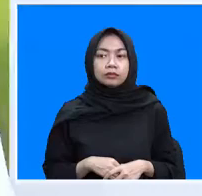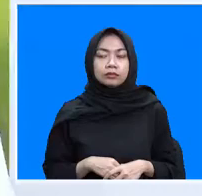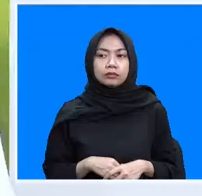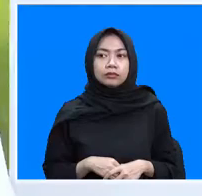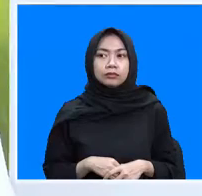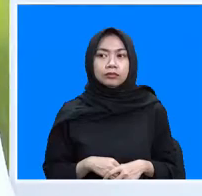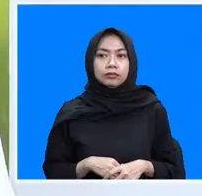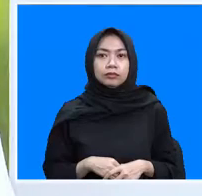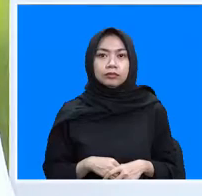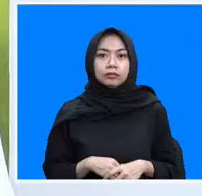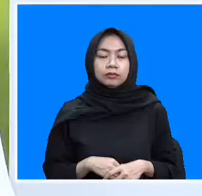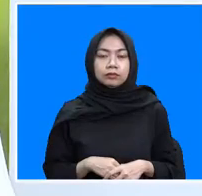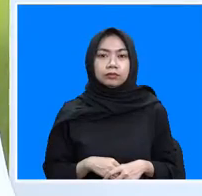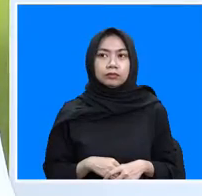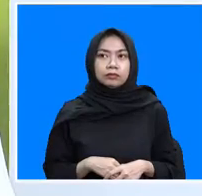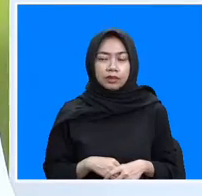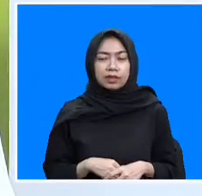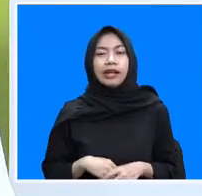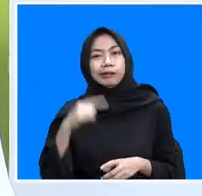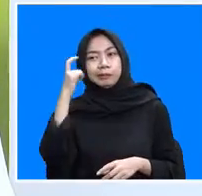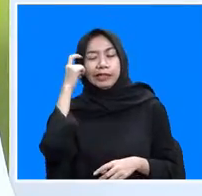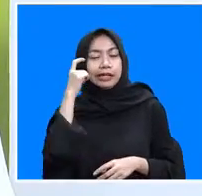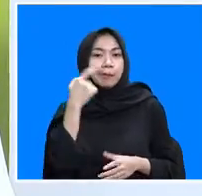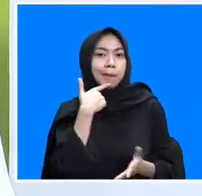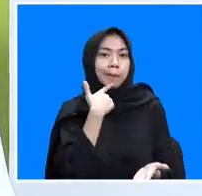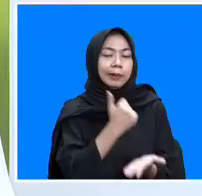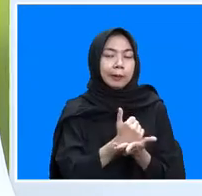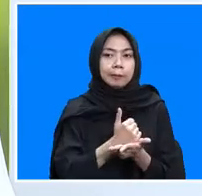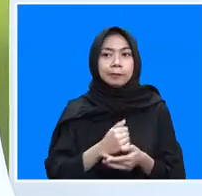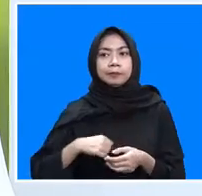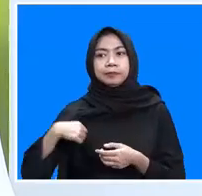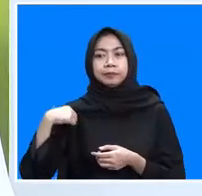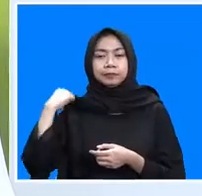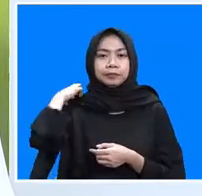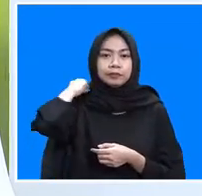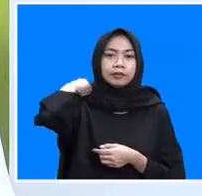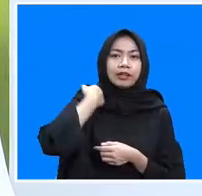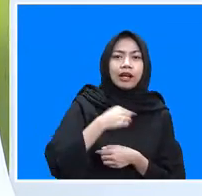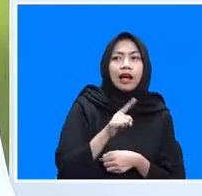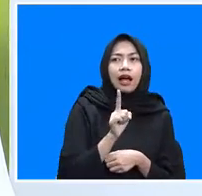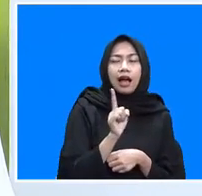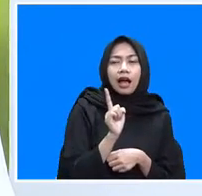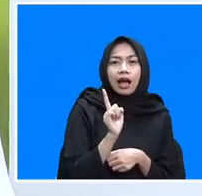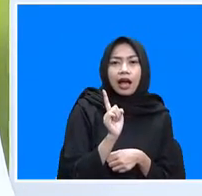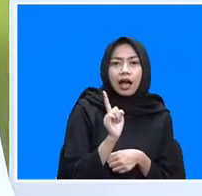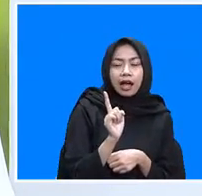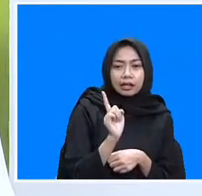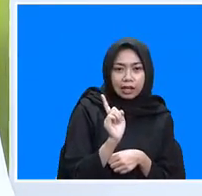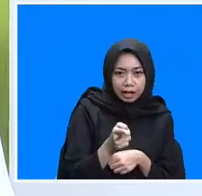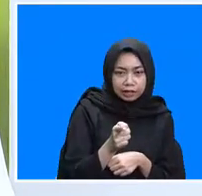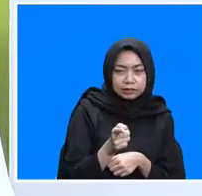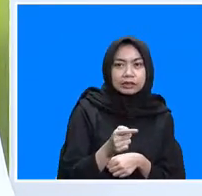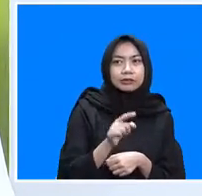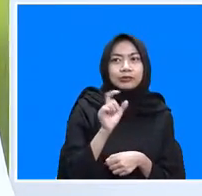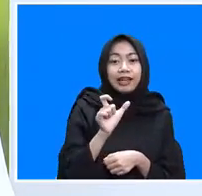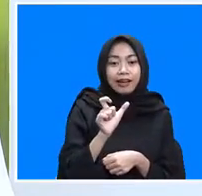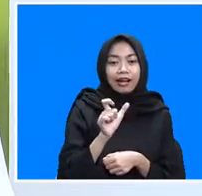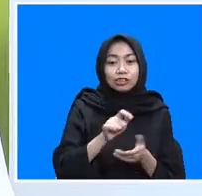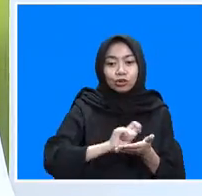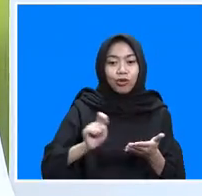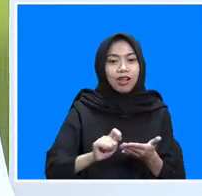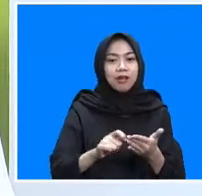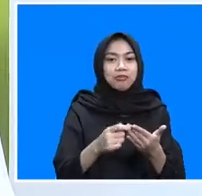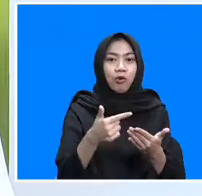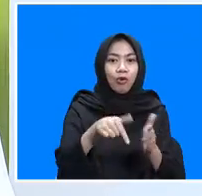So I think that's a very, very important part. There was no national approach to return to schools. As I